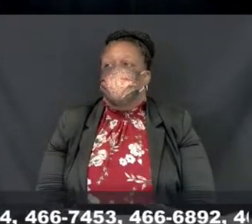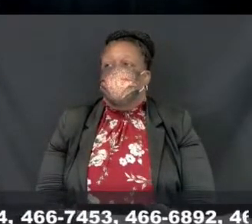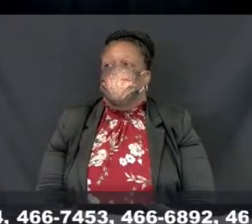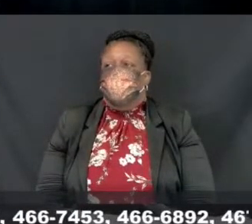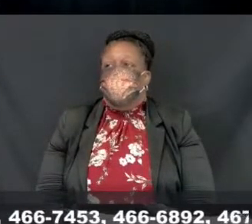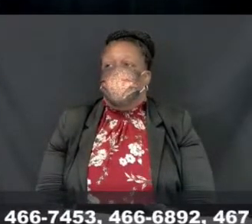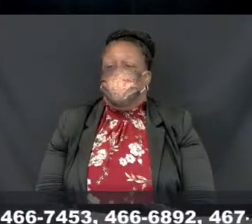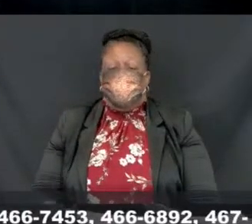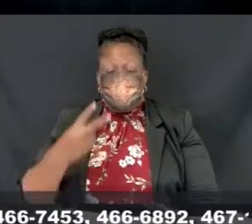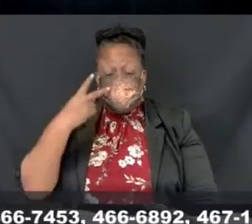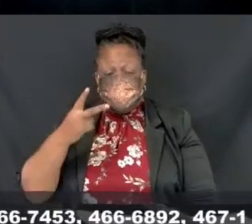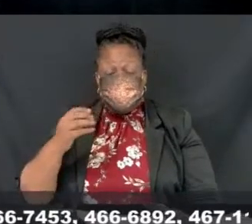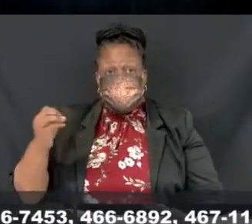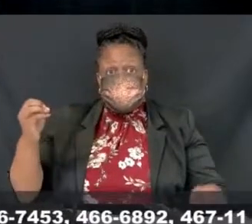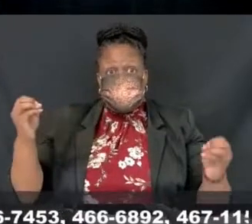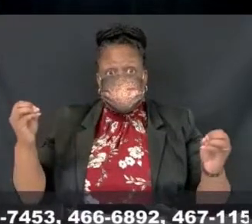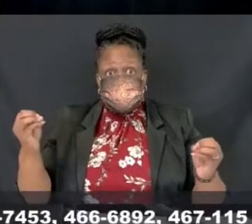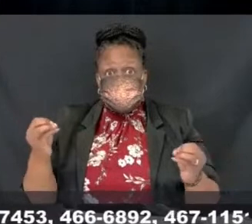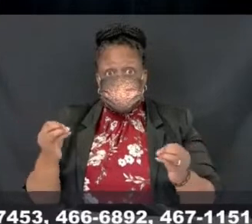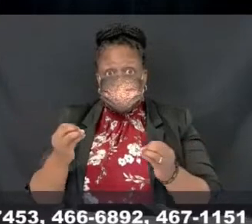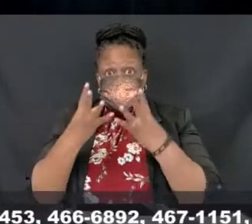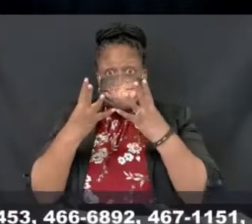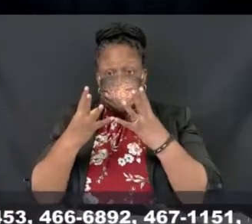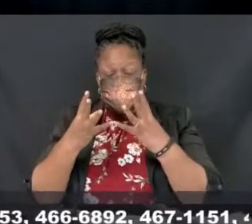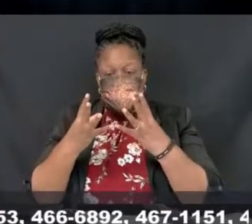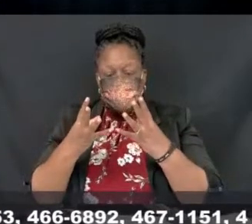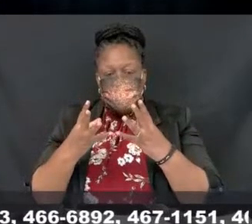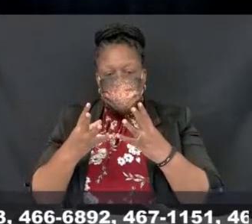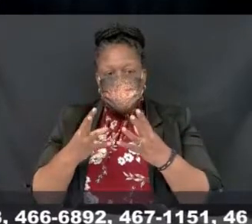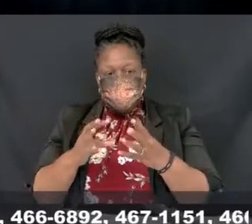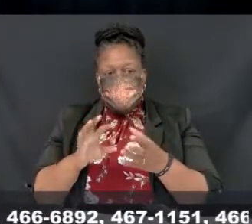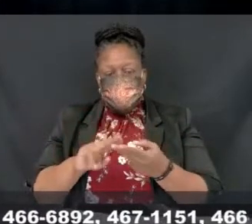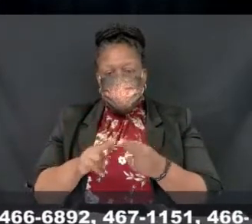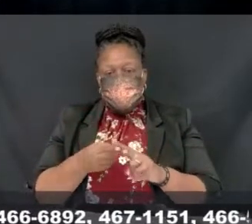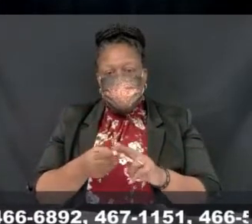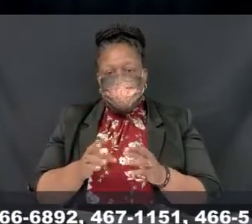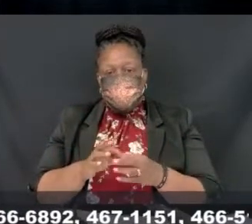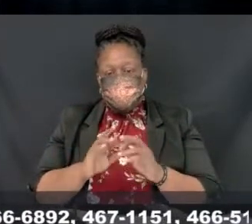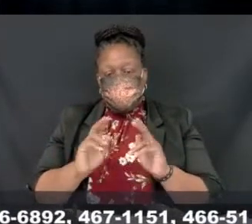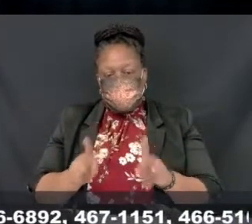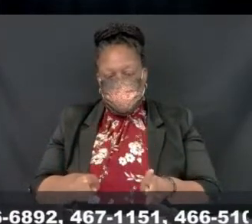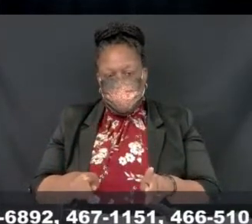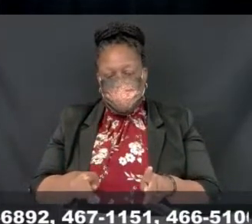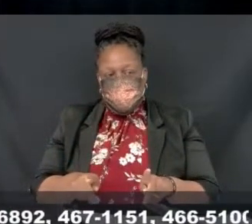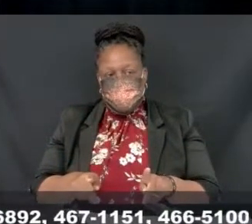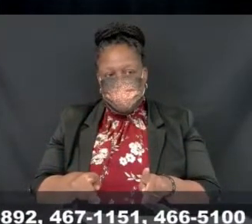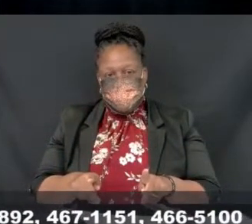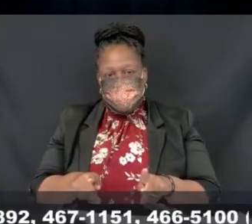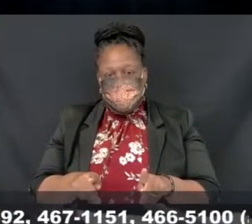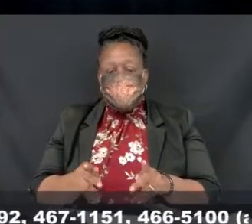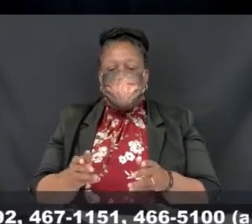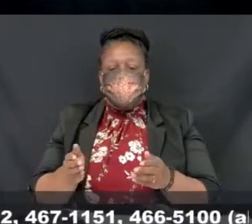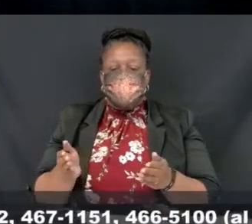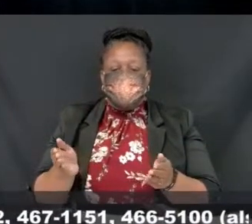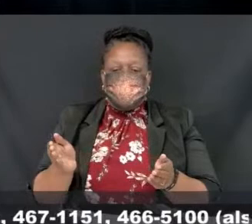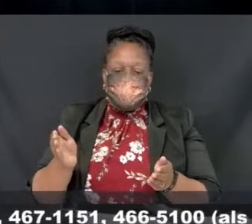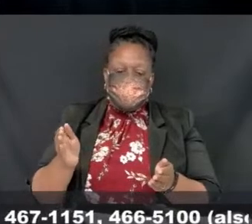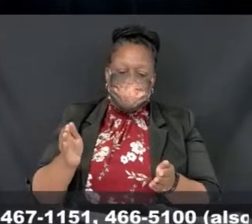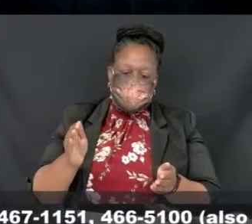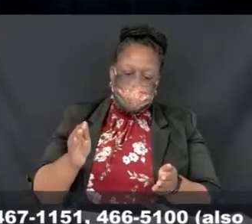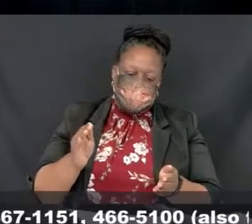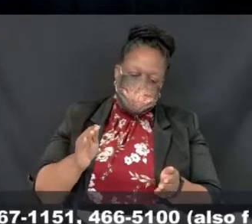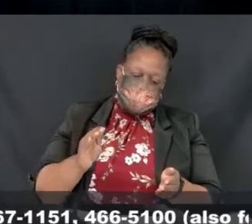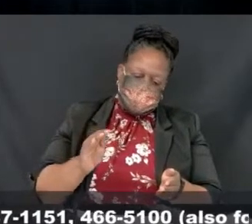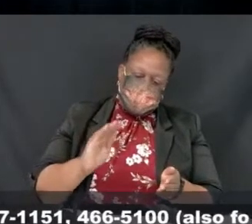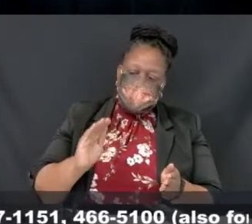increase in cases, and then eventually we saw things to start to subside. As things started to subside, then what we decided